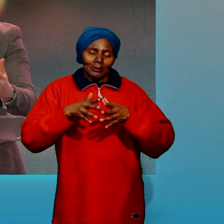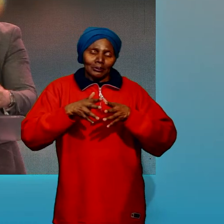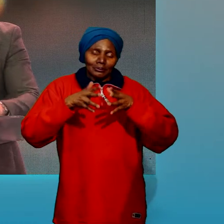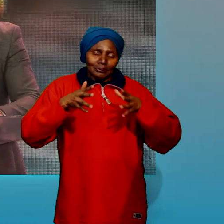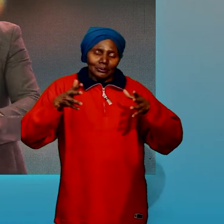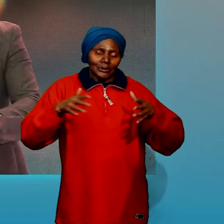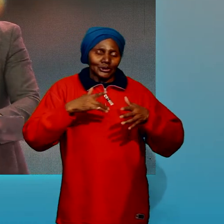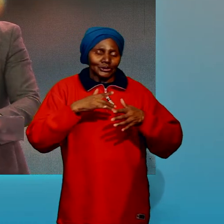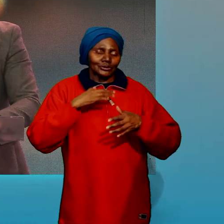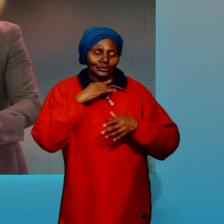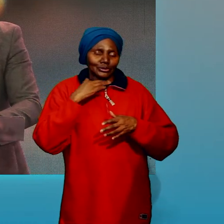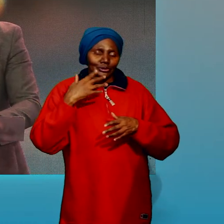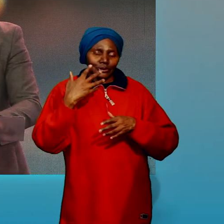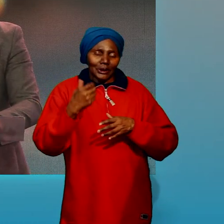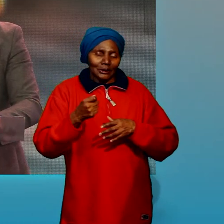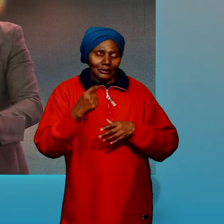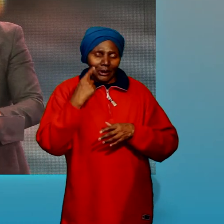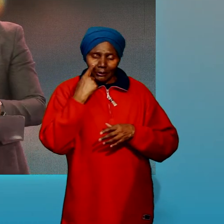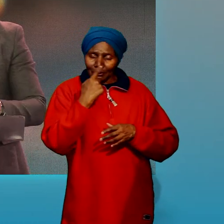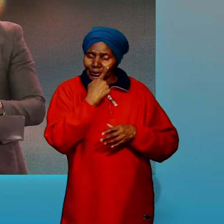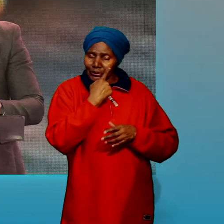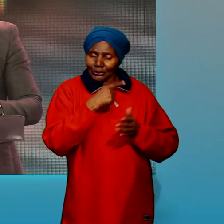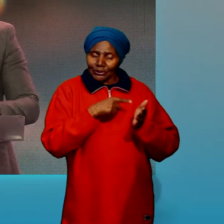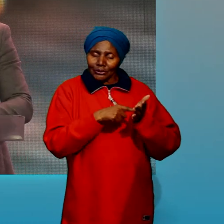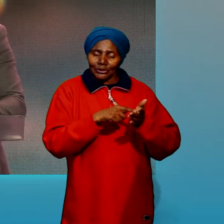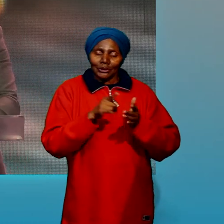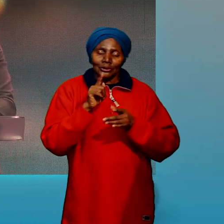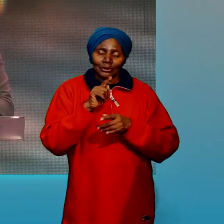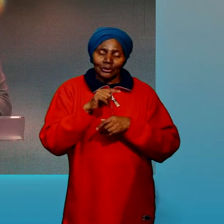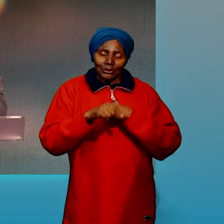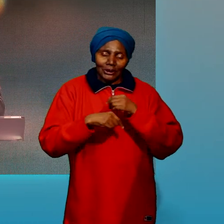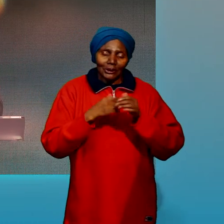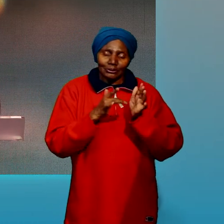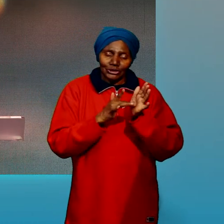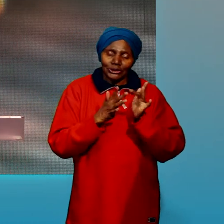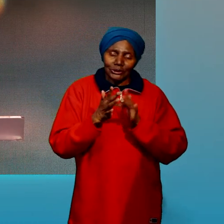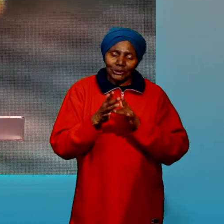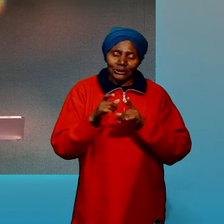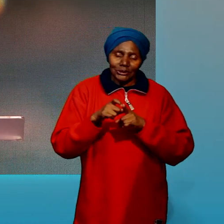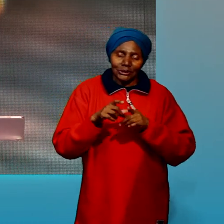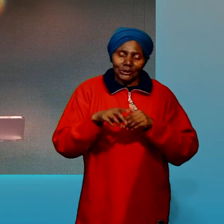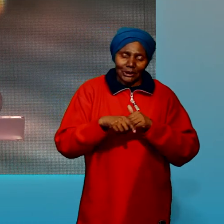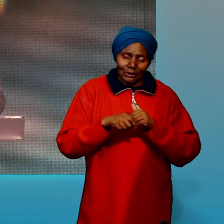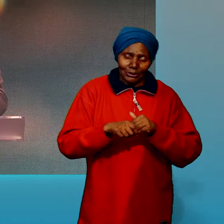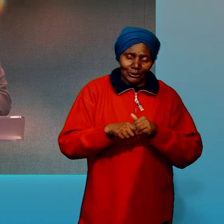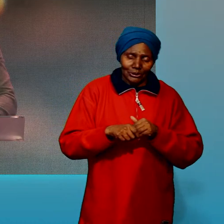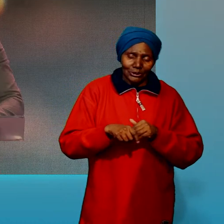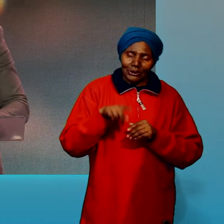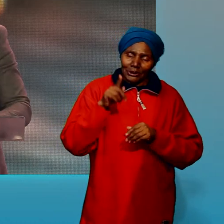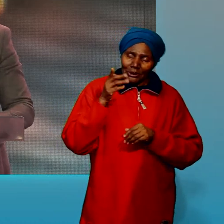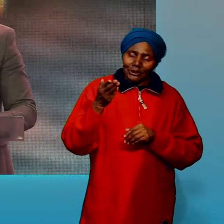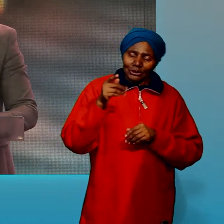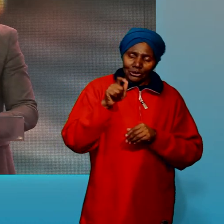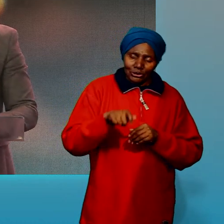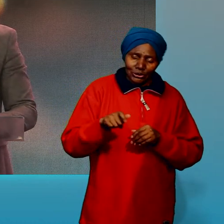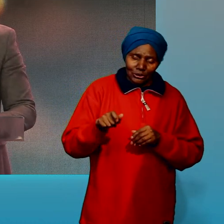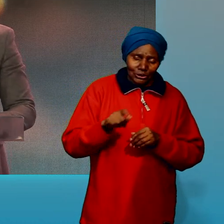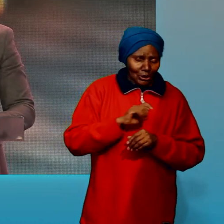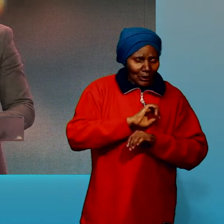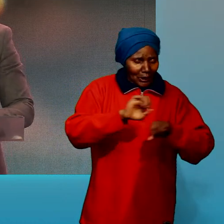be my disciples. The righteousness that is on display in your life will produce the